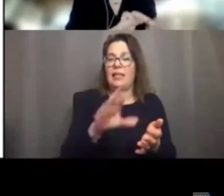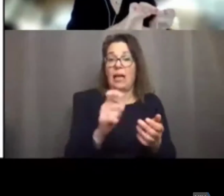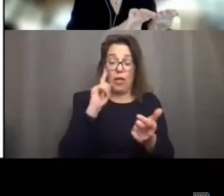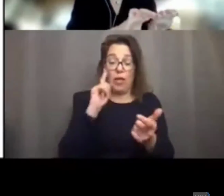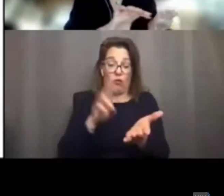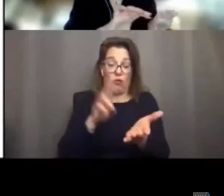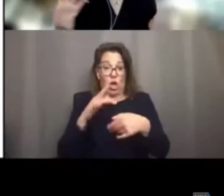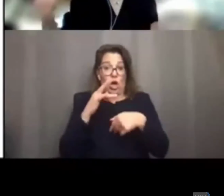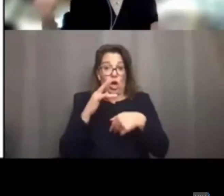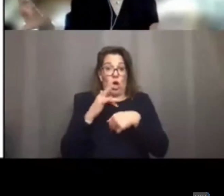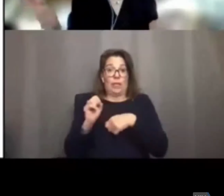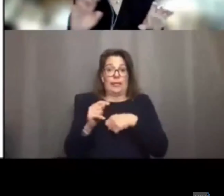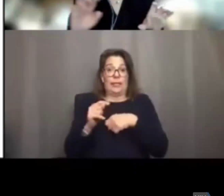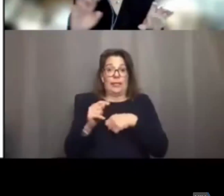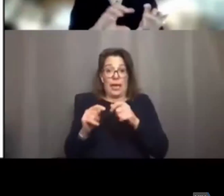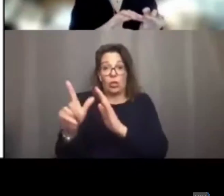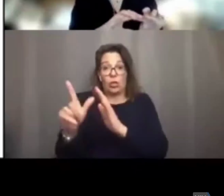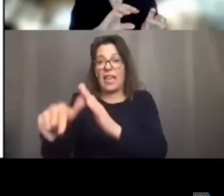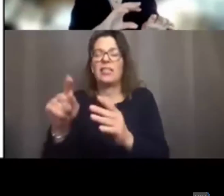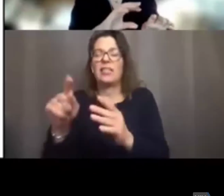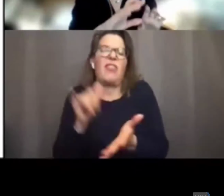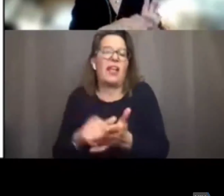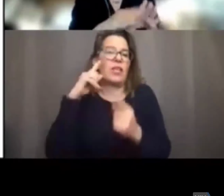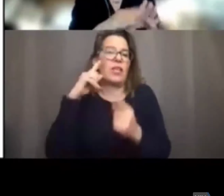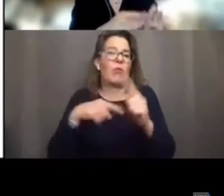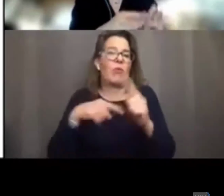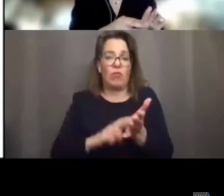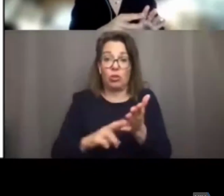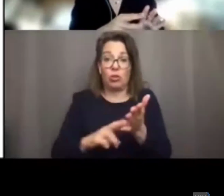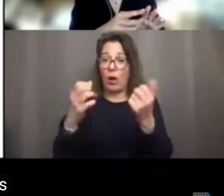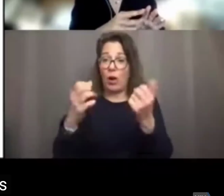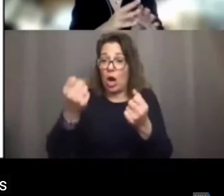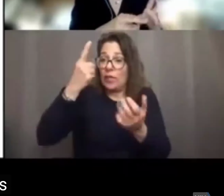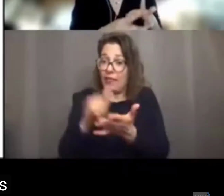have the early stages and then go into later stages. We really want to start understanding that